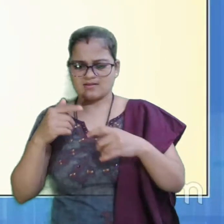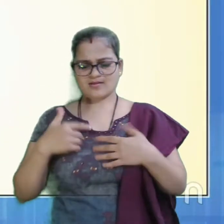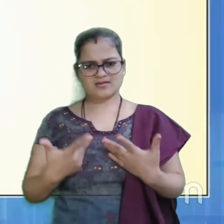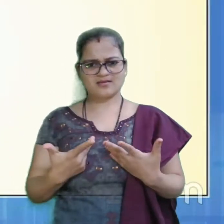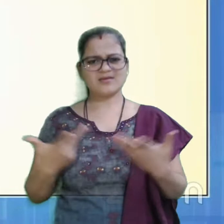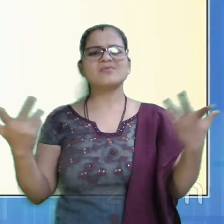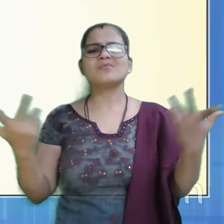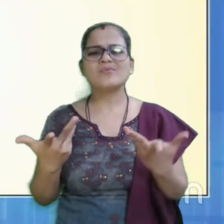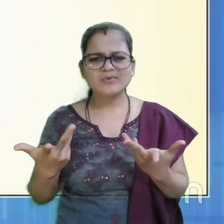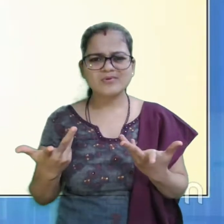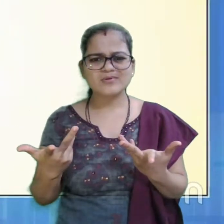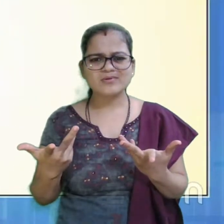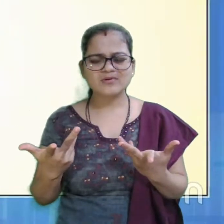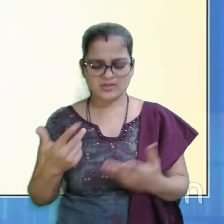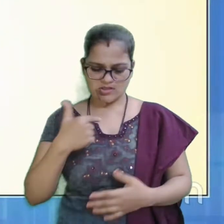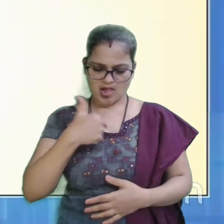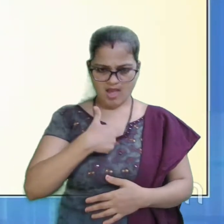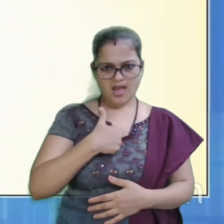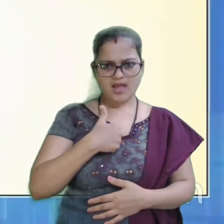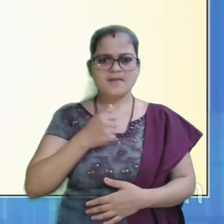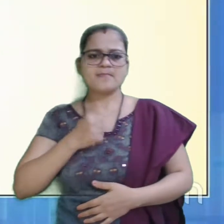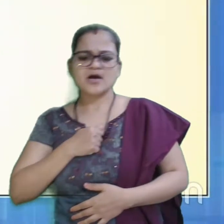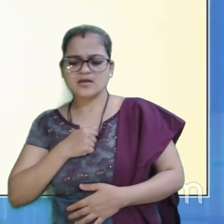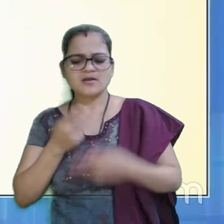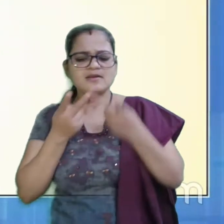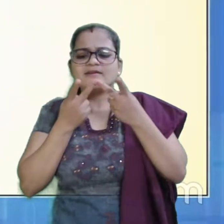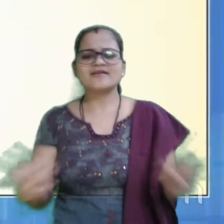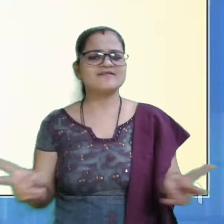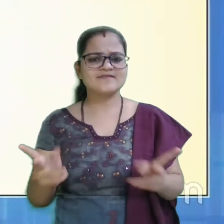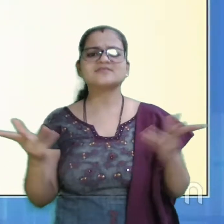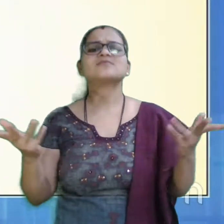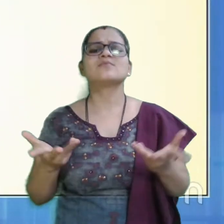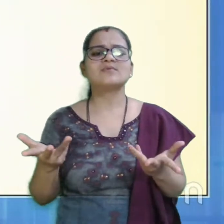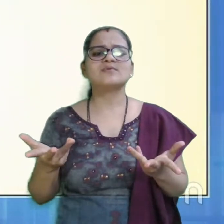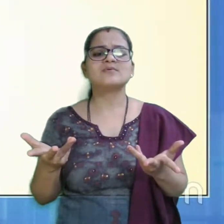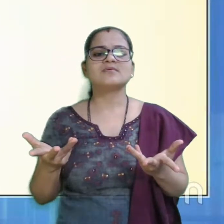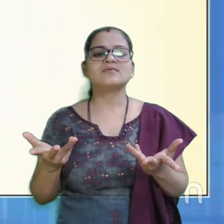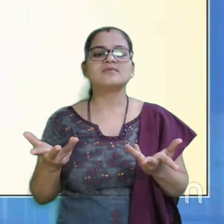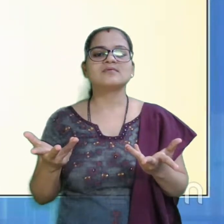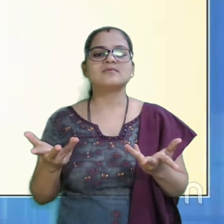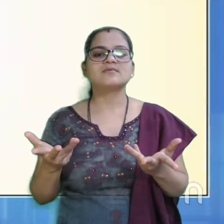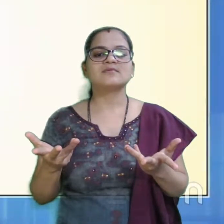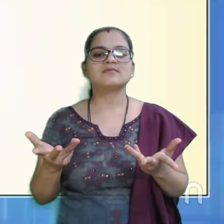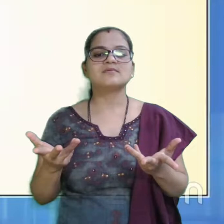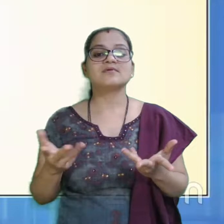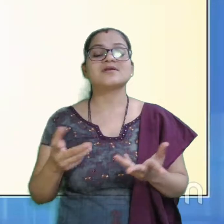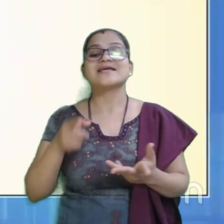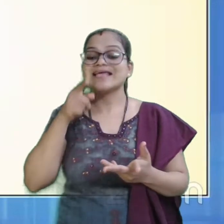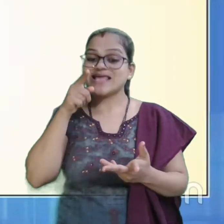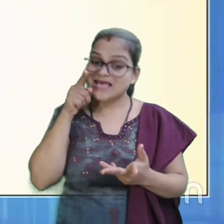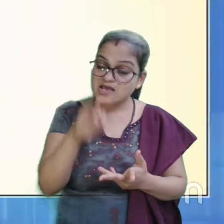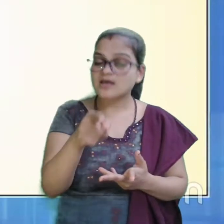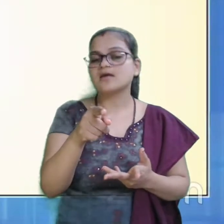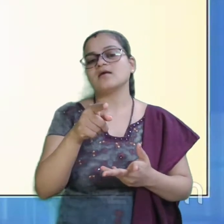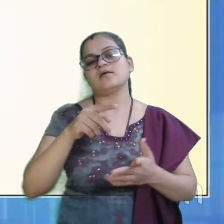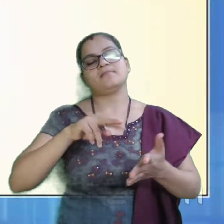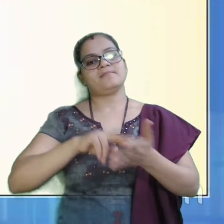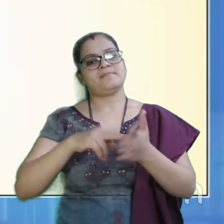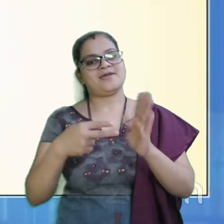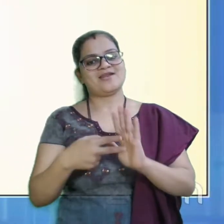mine? Mera or main. So there is a difference between I and my. So the